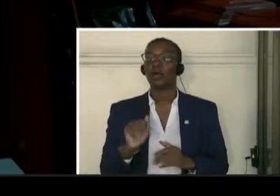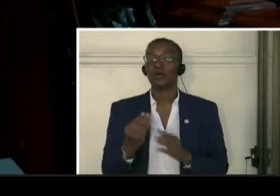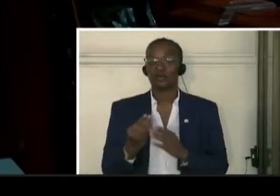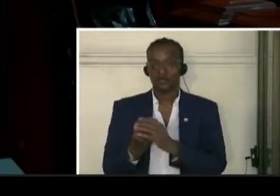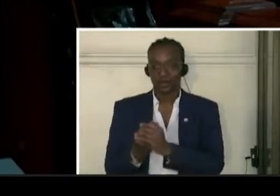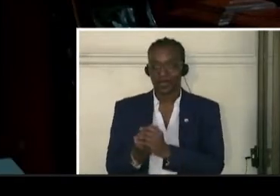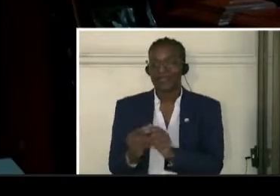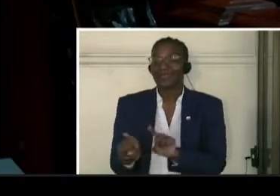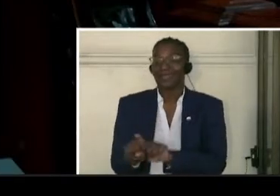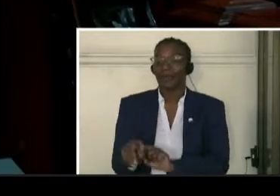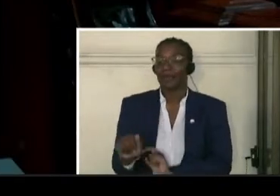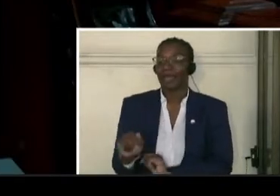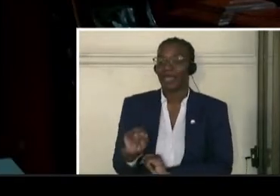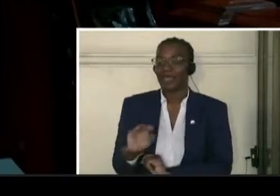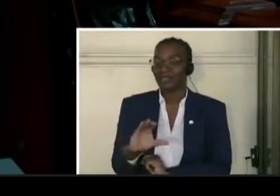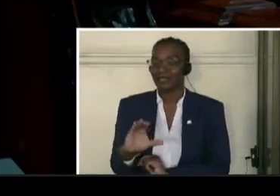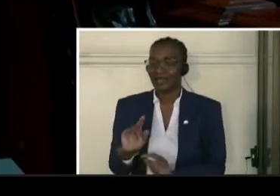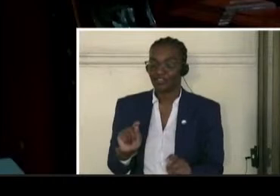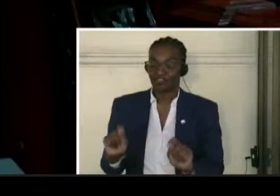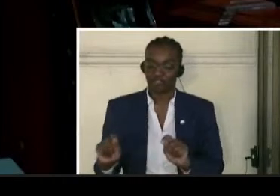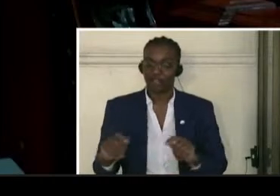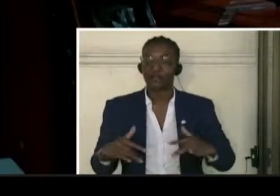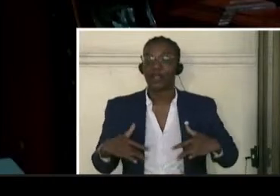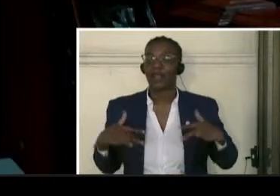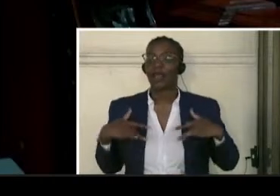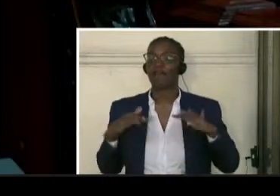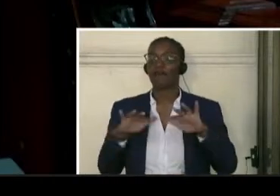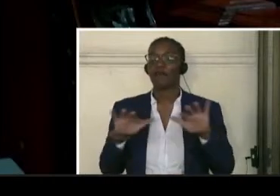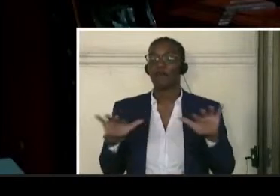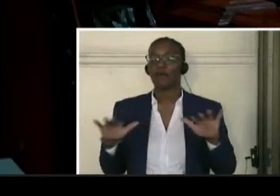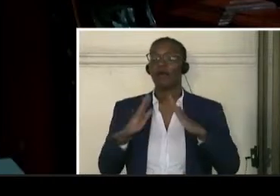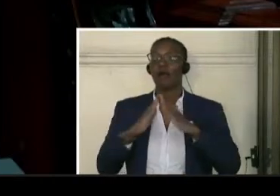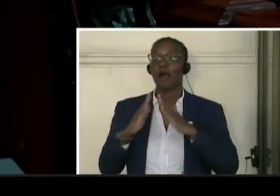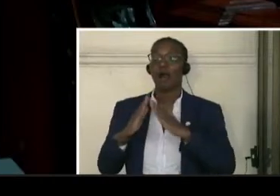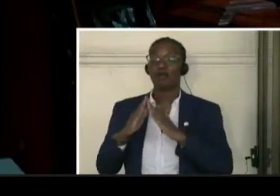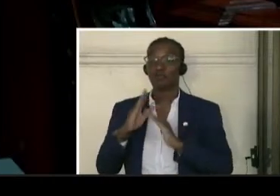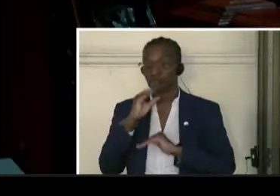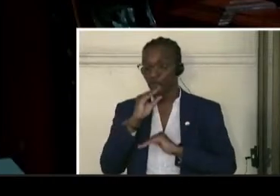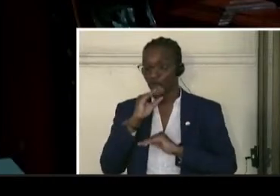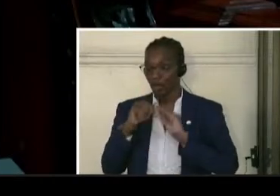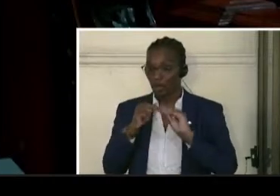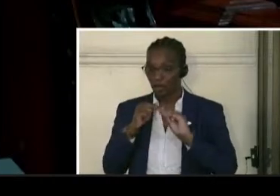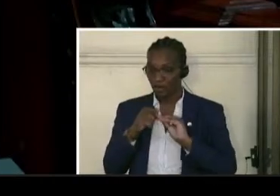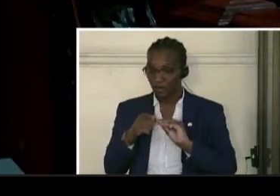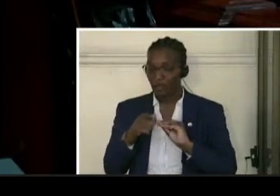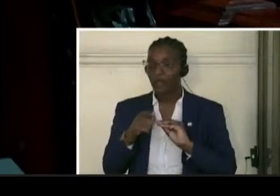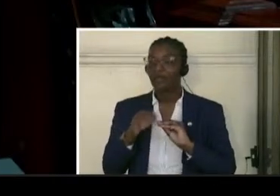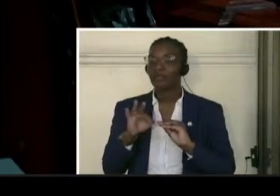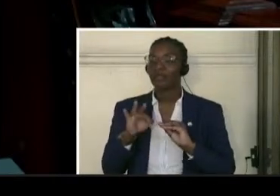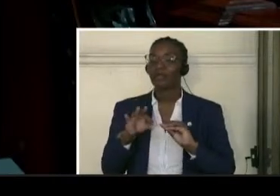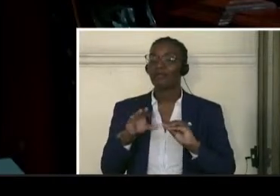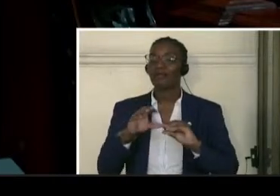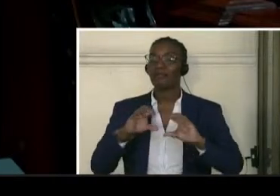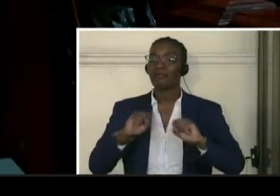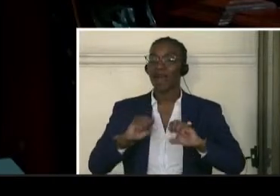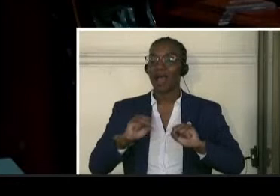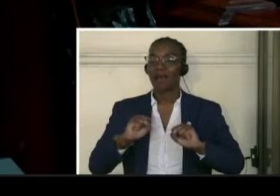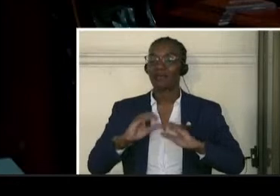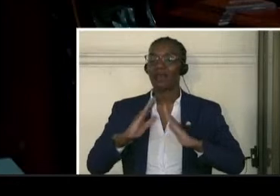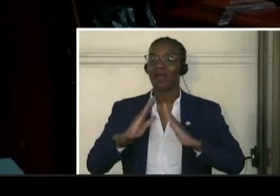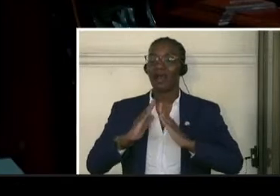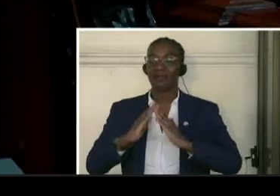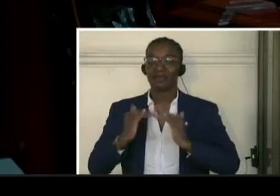very same ANC has changed the life of the people. The houses we are talking about, the mud houses that you grew up